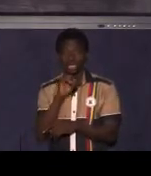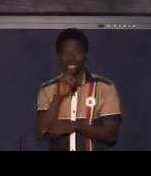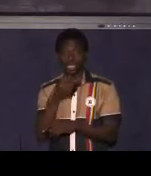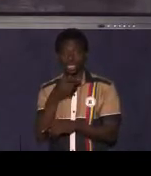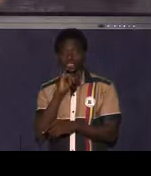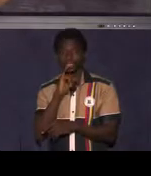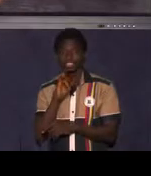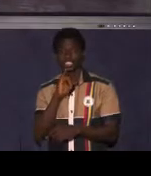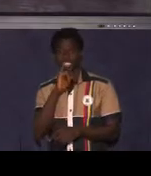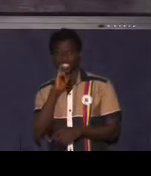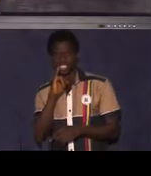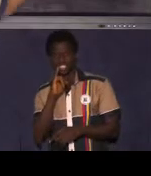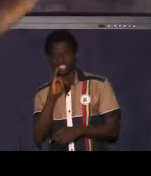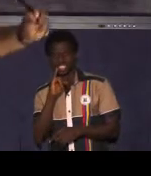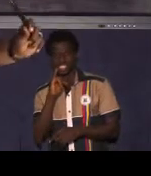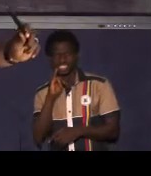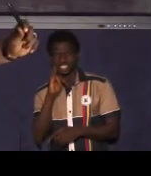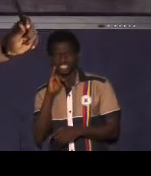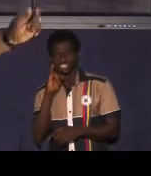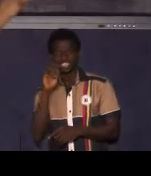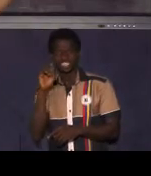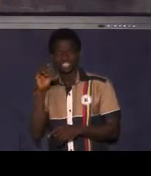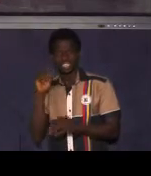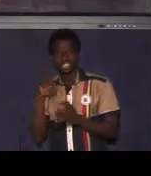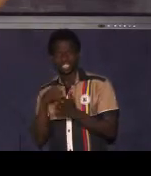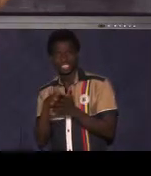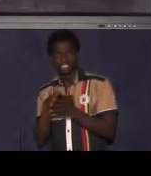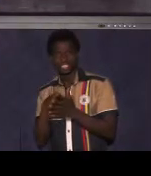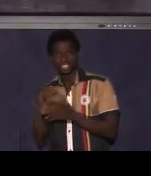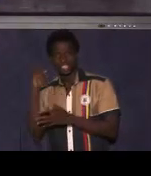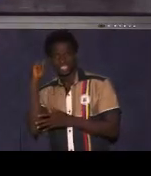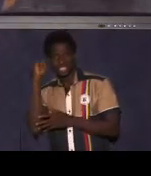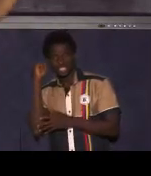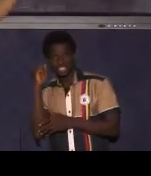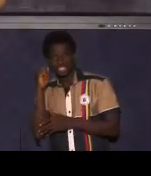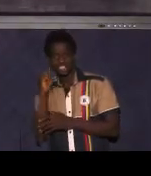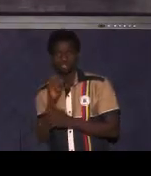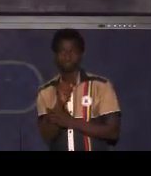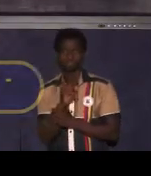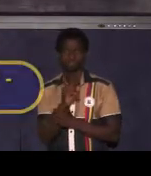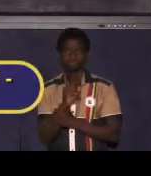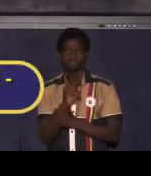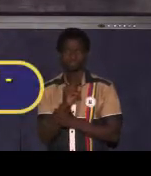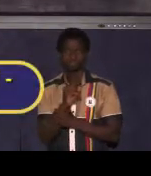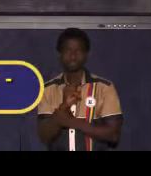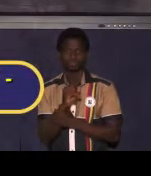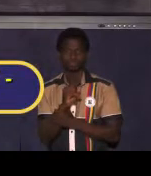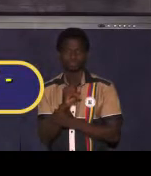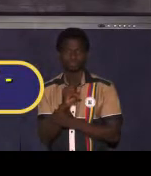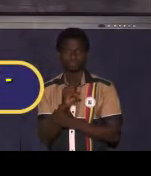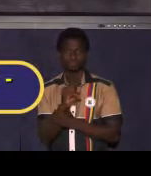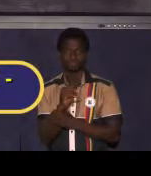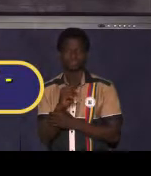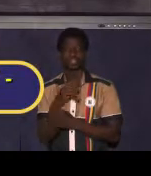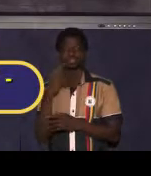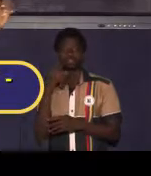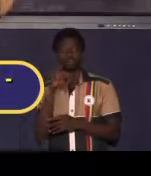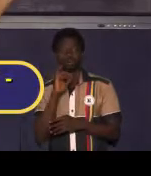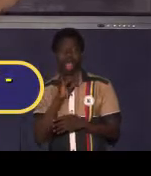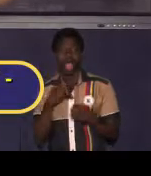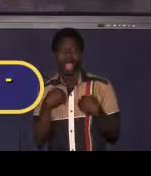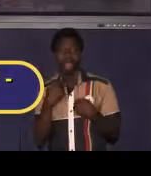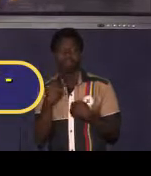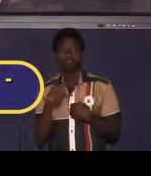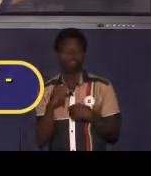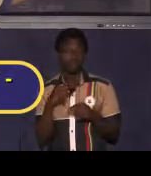is, isn't she? Isn't she? You have a positive statement and the question